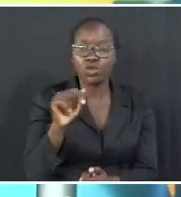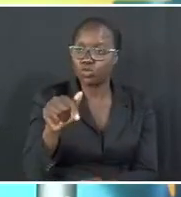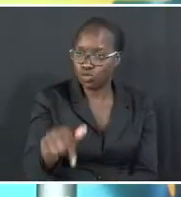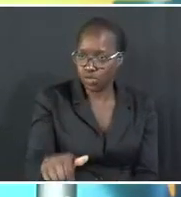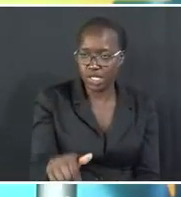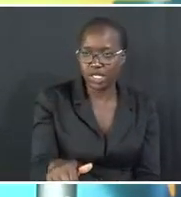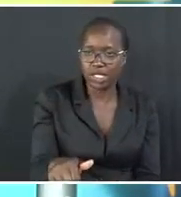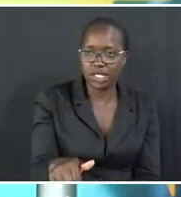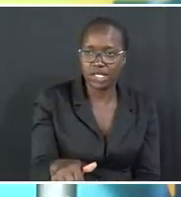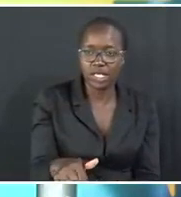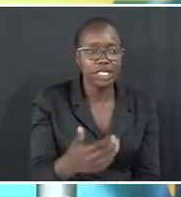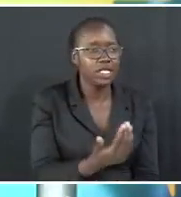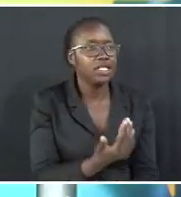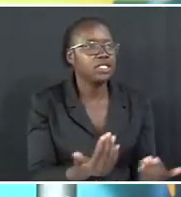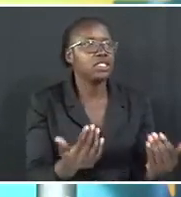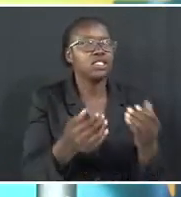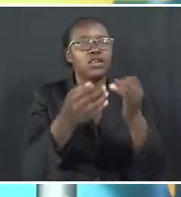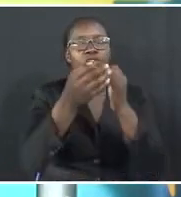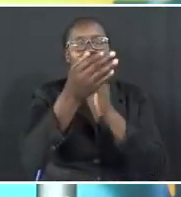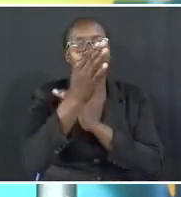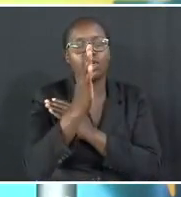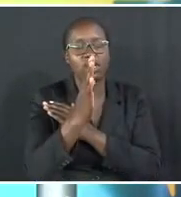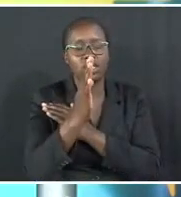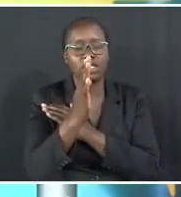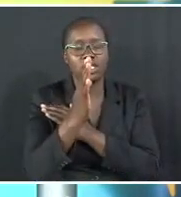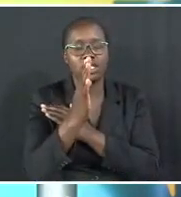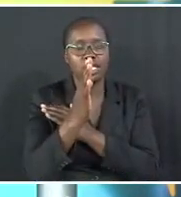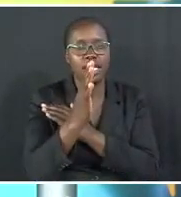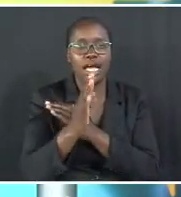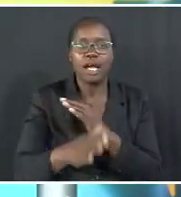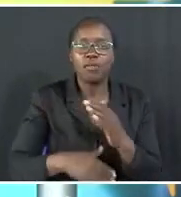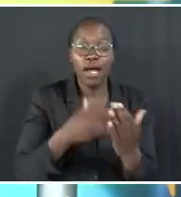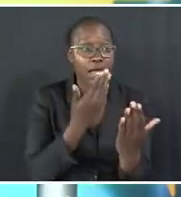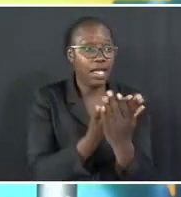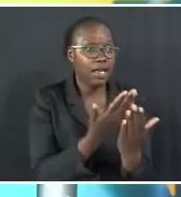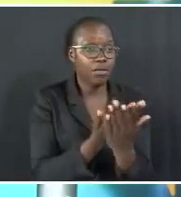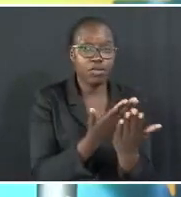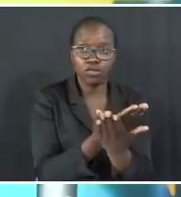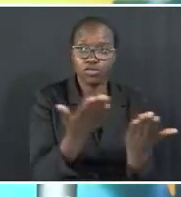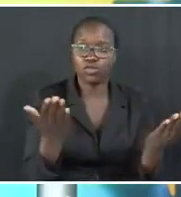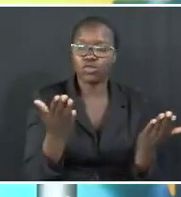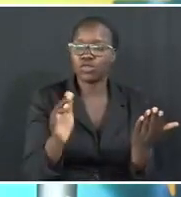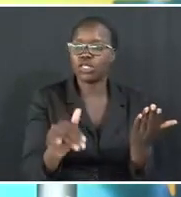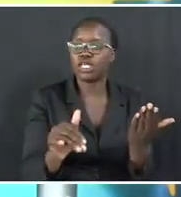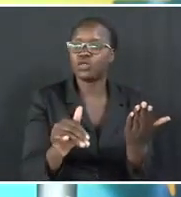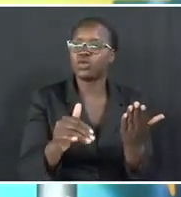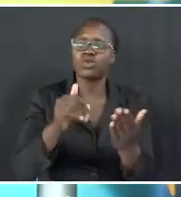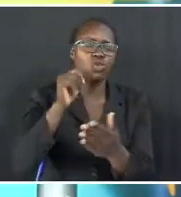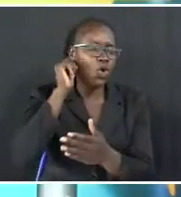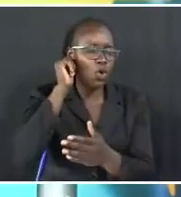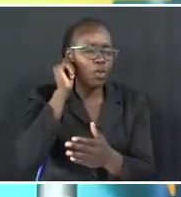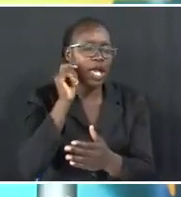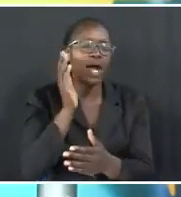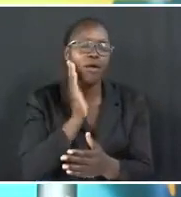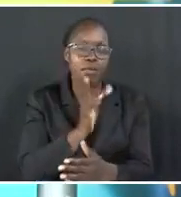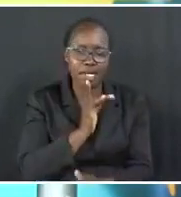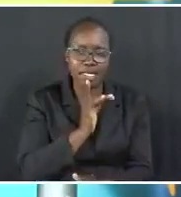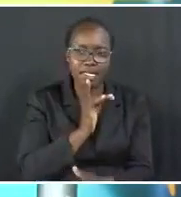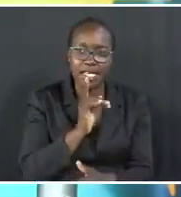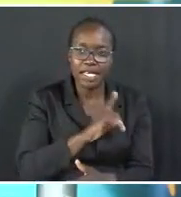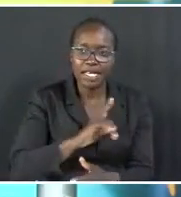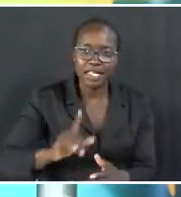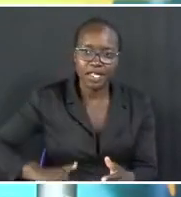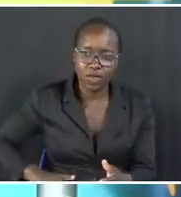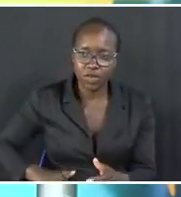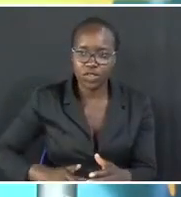today, children of God, it is my appeal to you that we should obey our parents in the